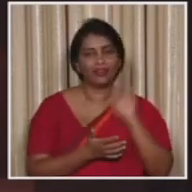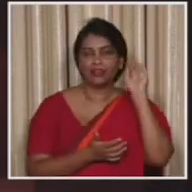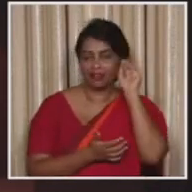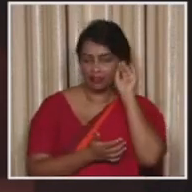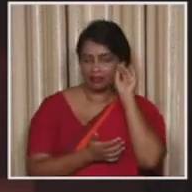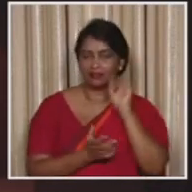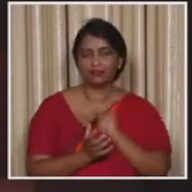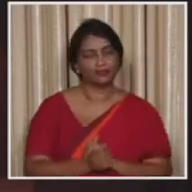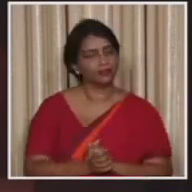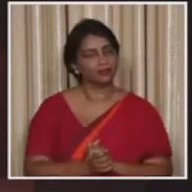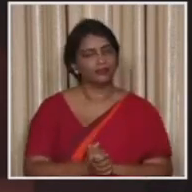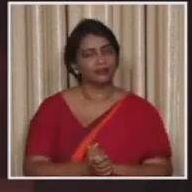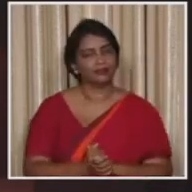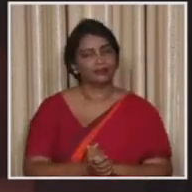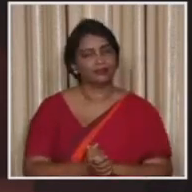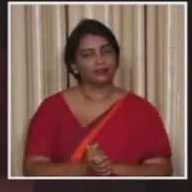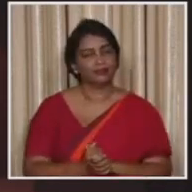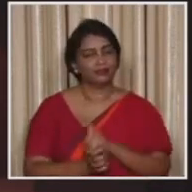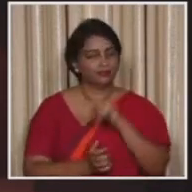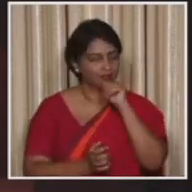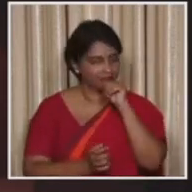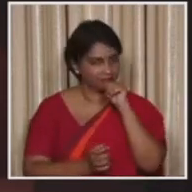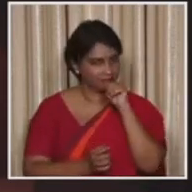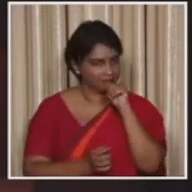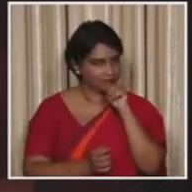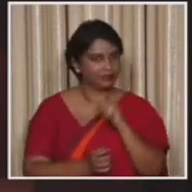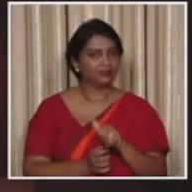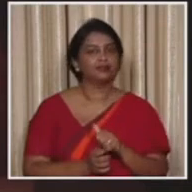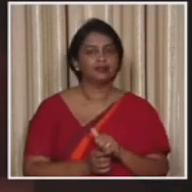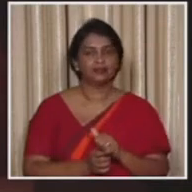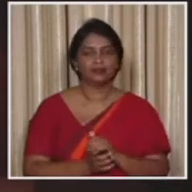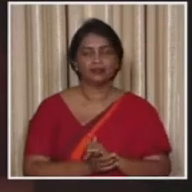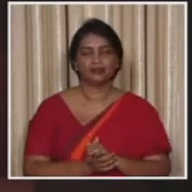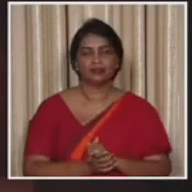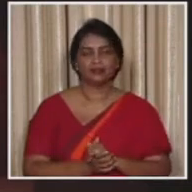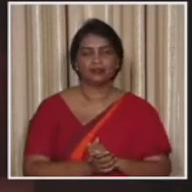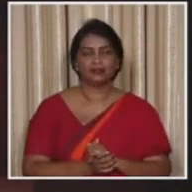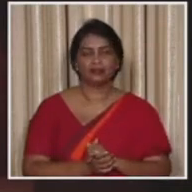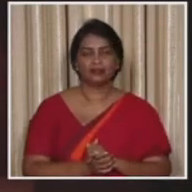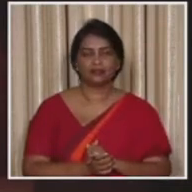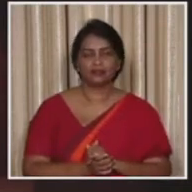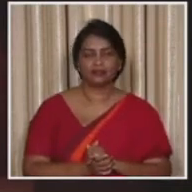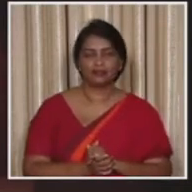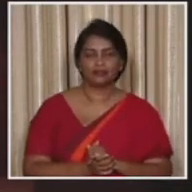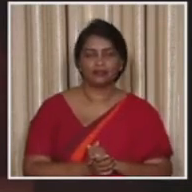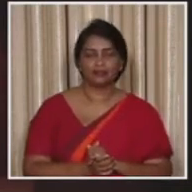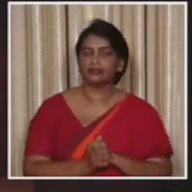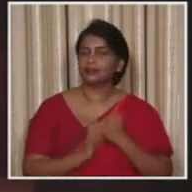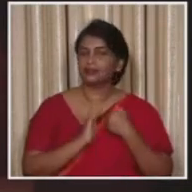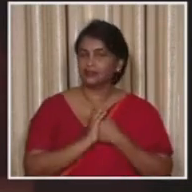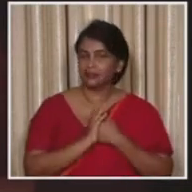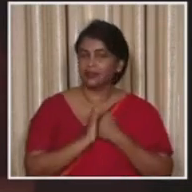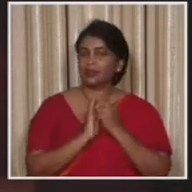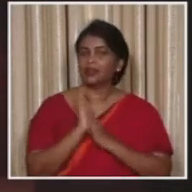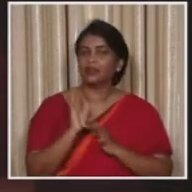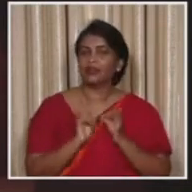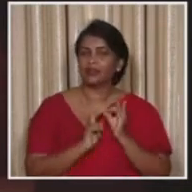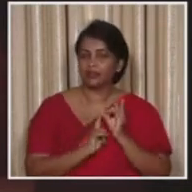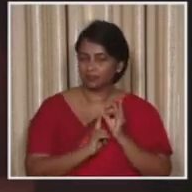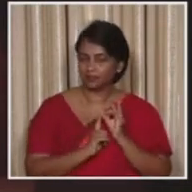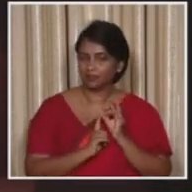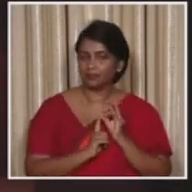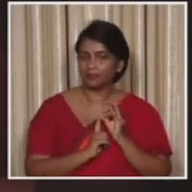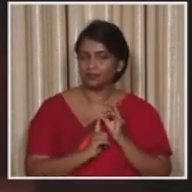SJB politics and it points in the direction of a